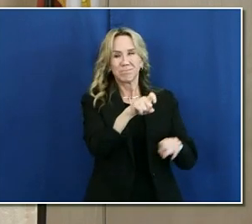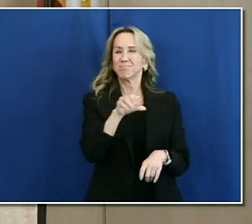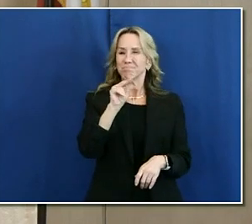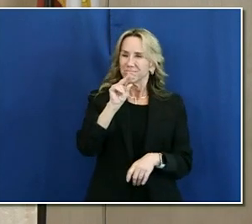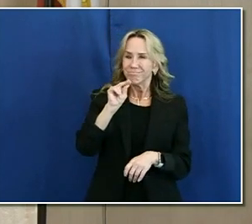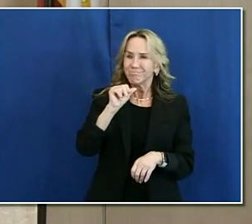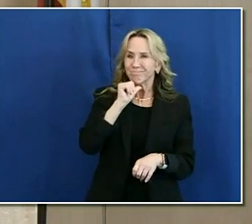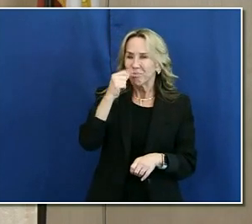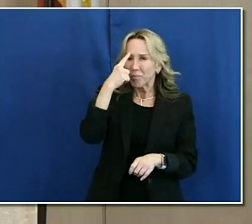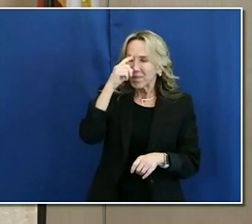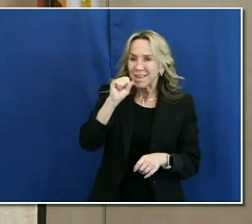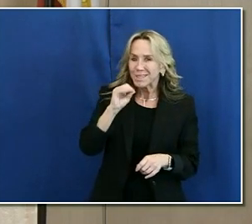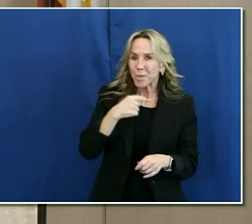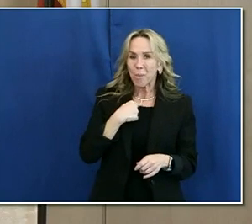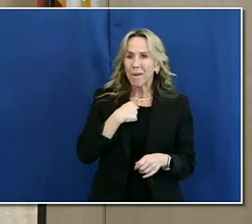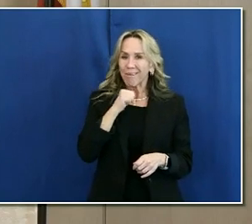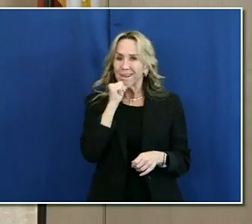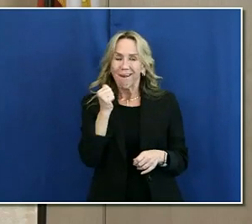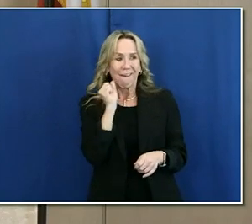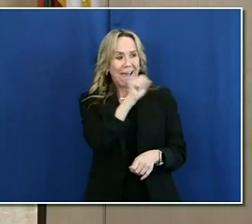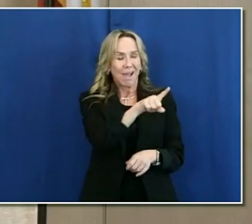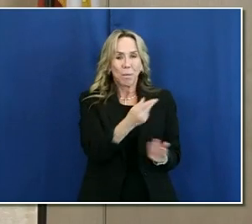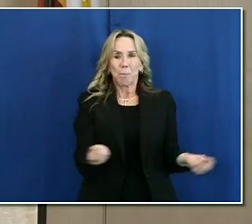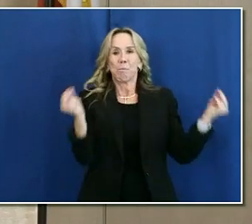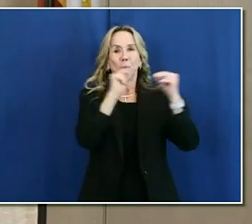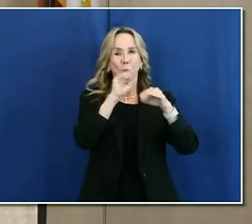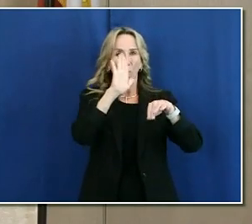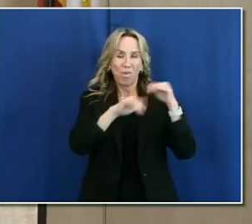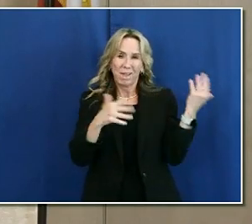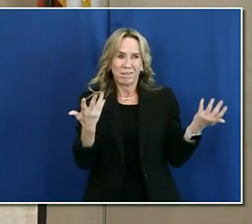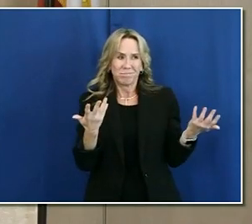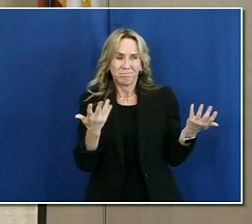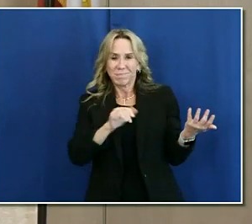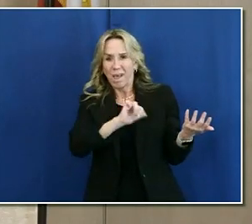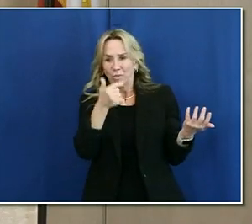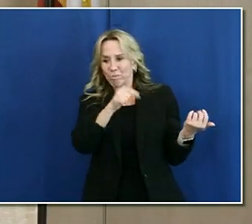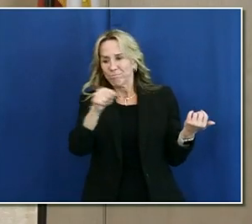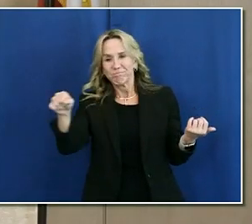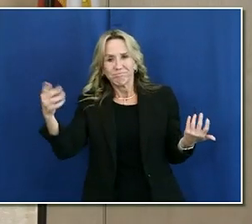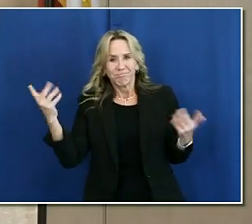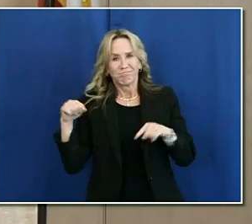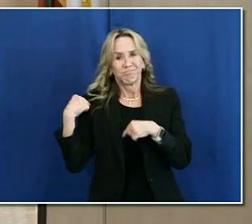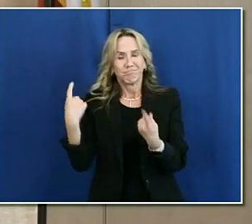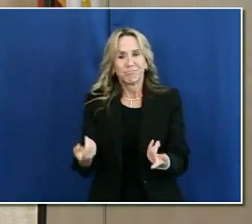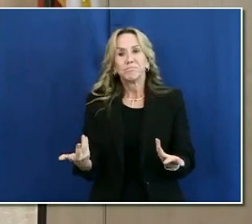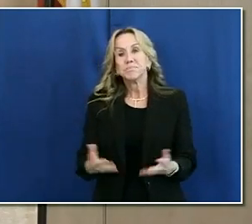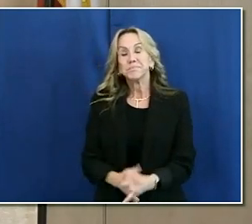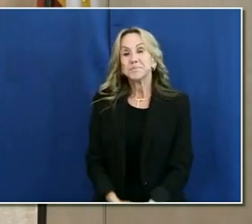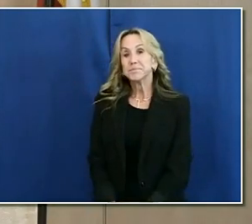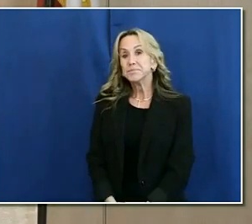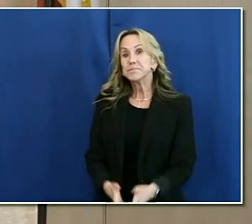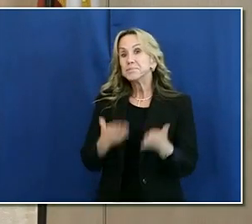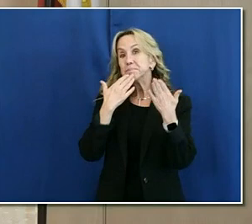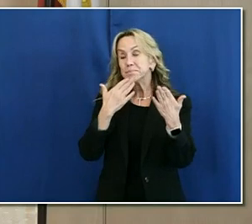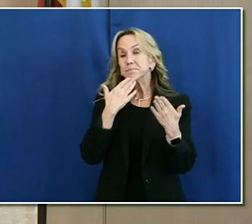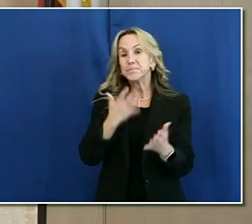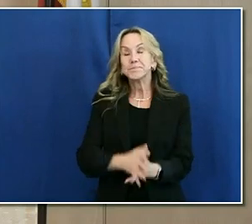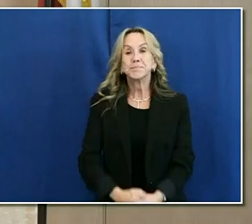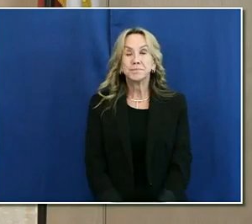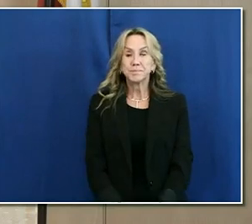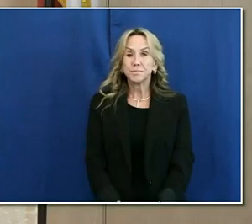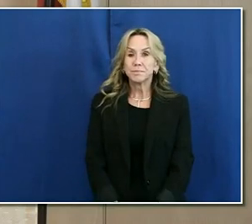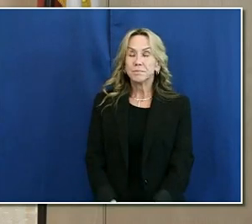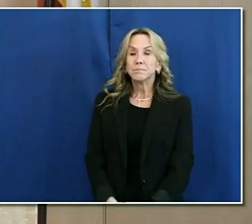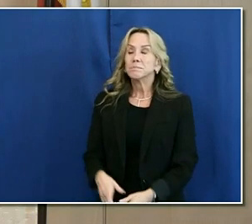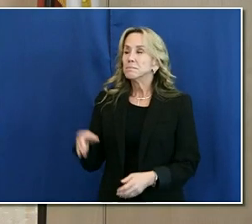intruding on anyone's personal privileges. Thank you. And then can you just sort of like explain like